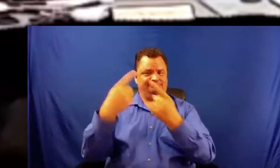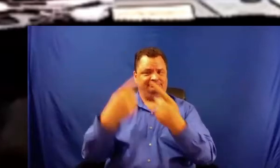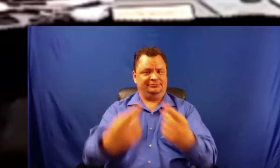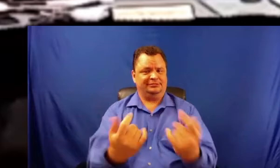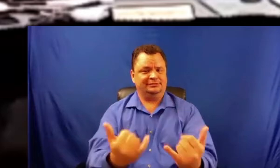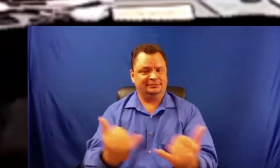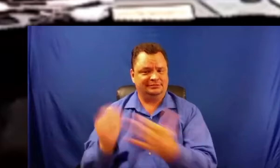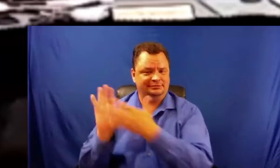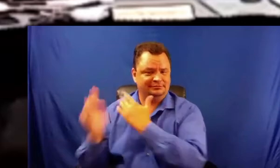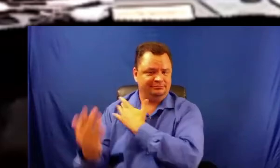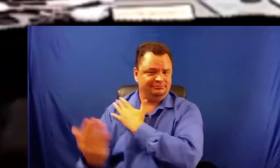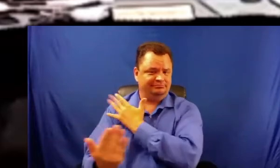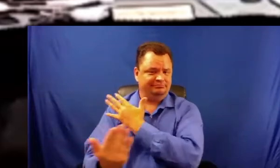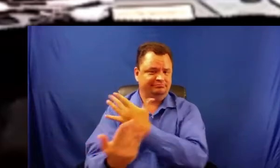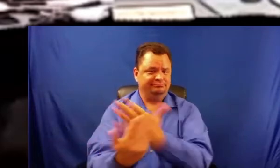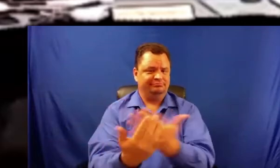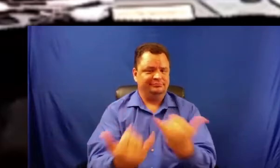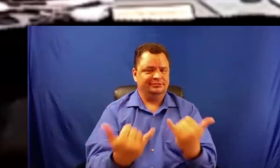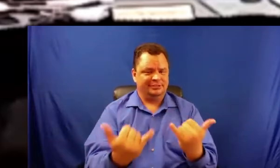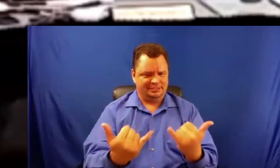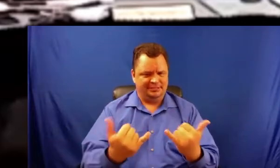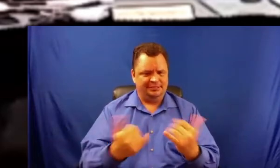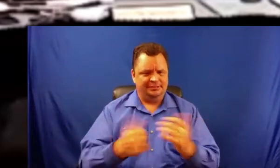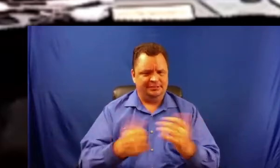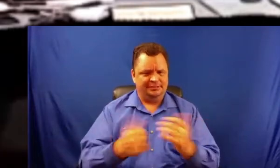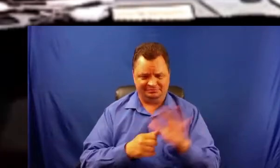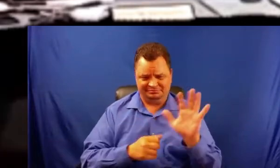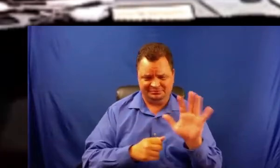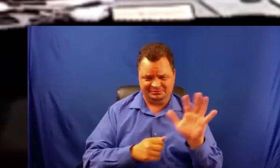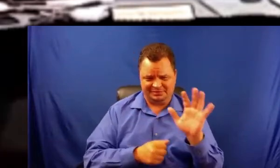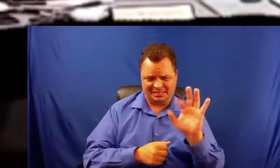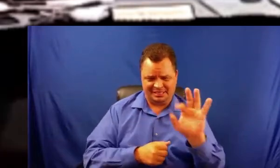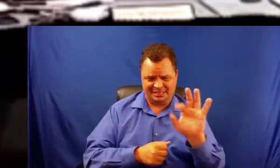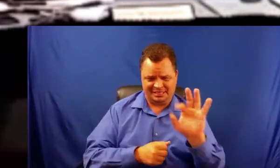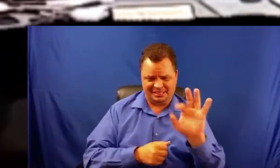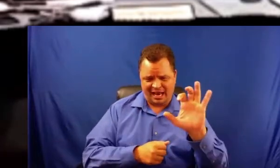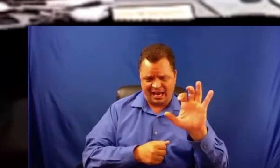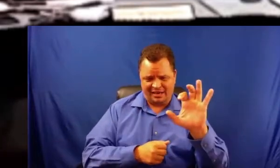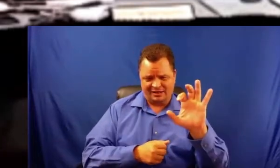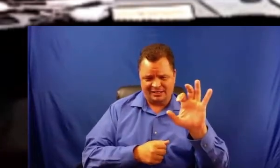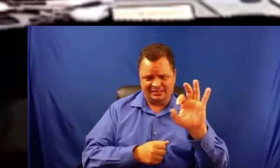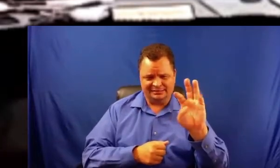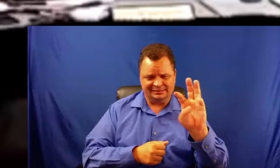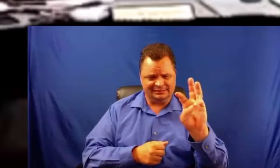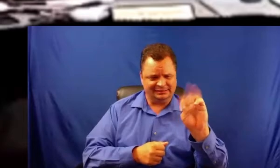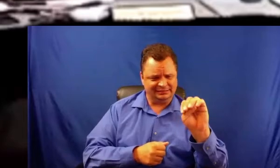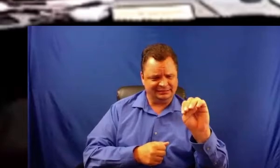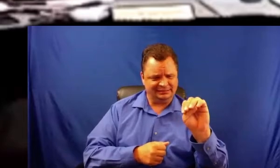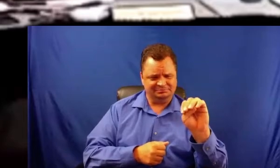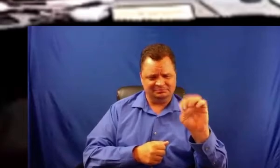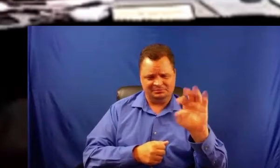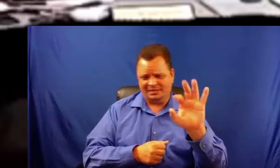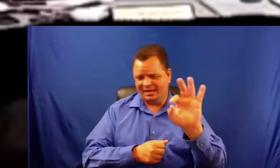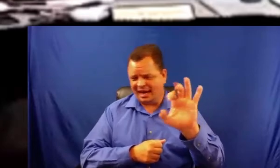that, and we're at 960 some, 970 some